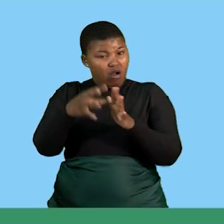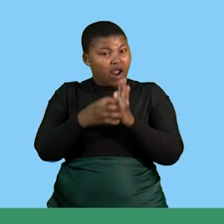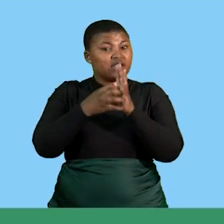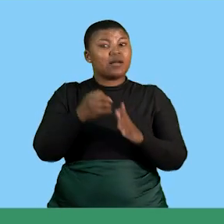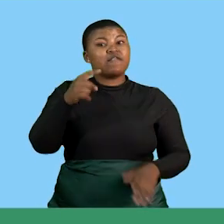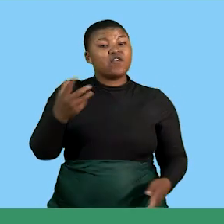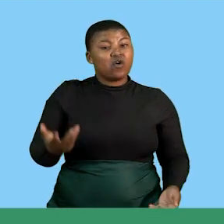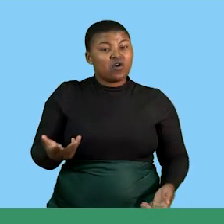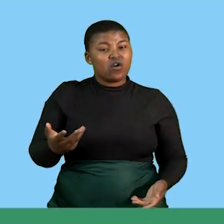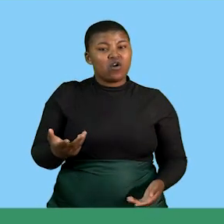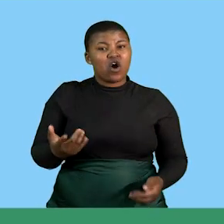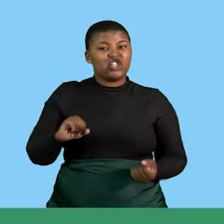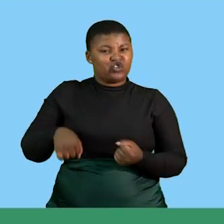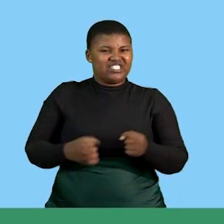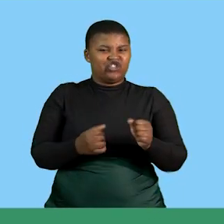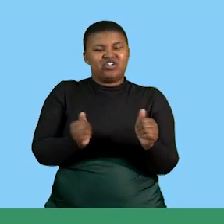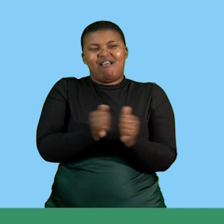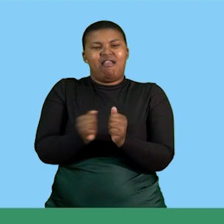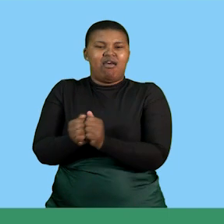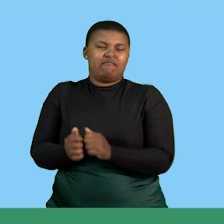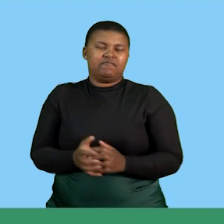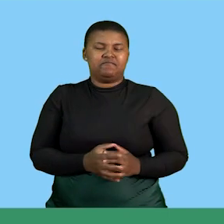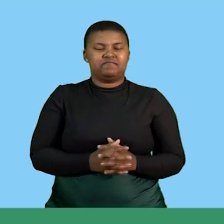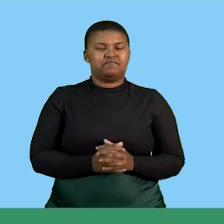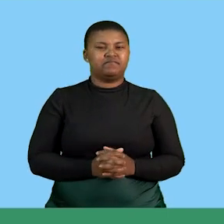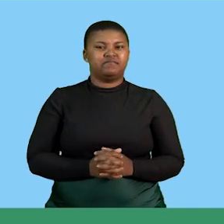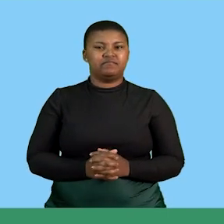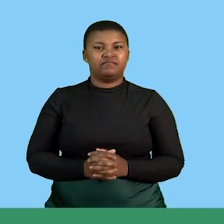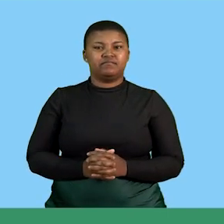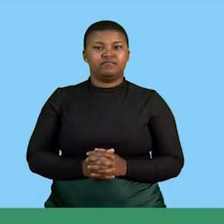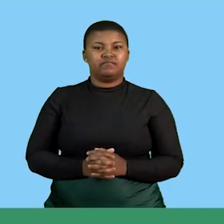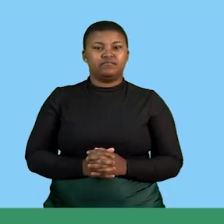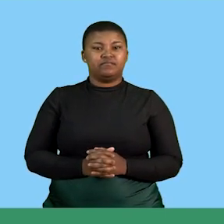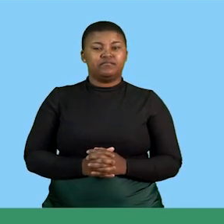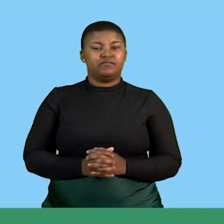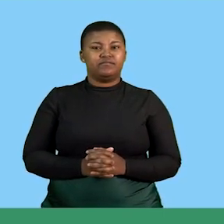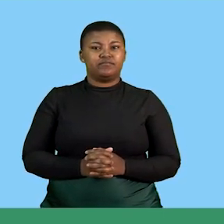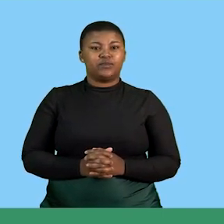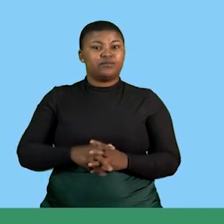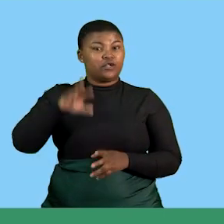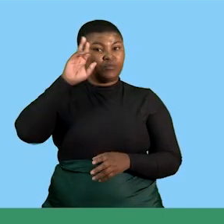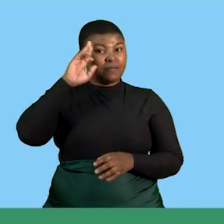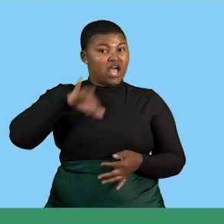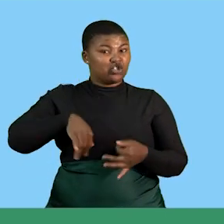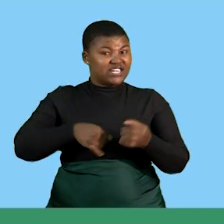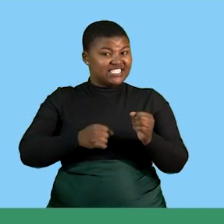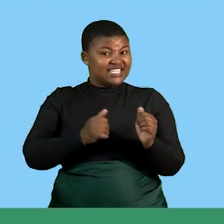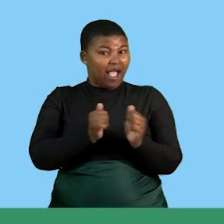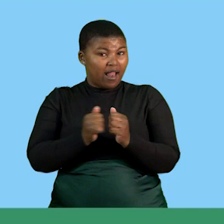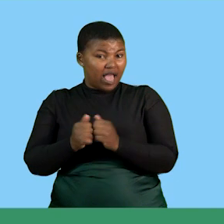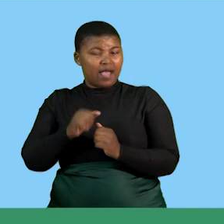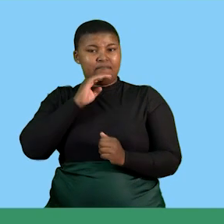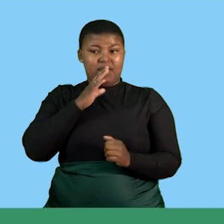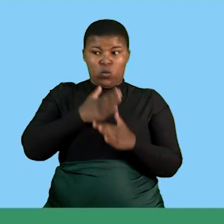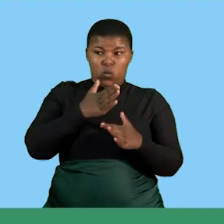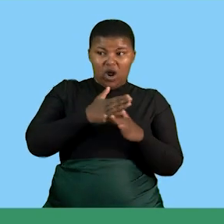then of strategic allies. Okay, so remember, strategic allies are businesses that work